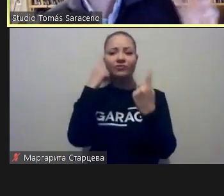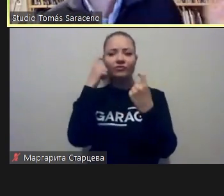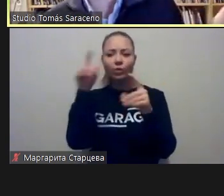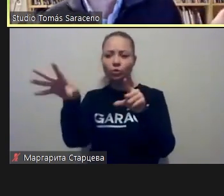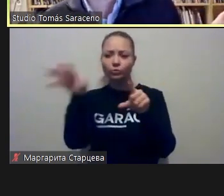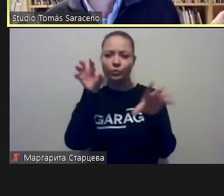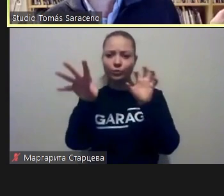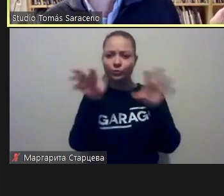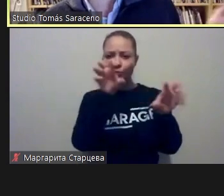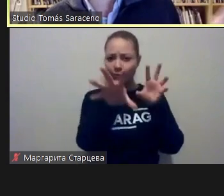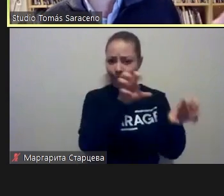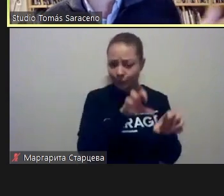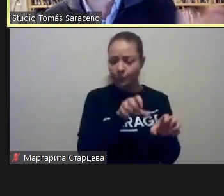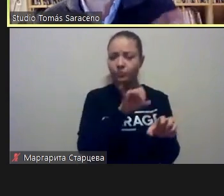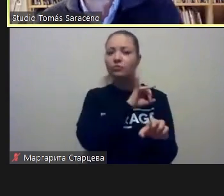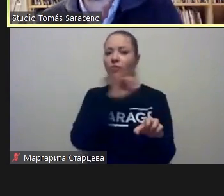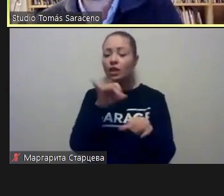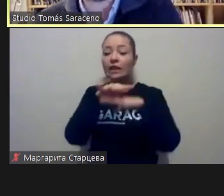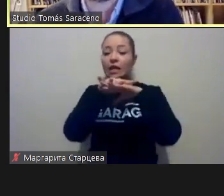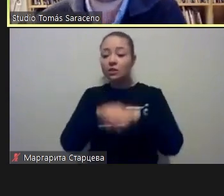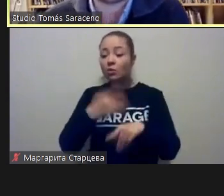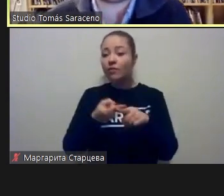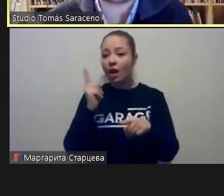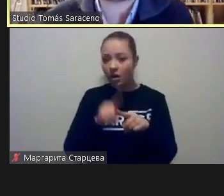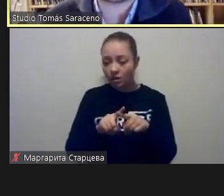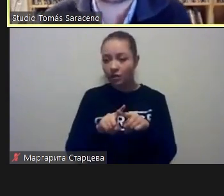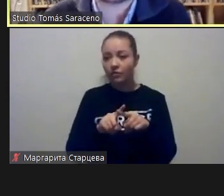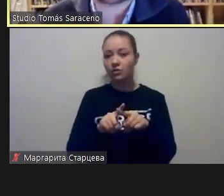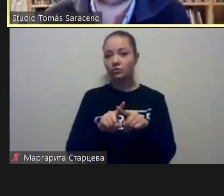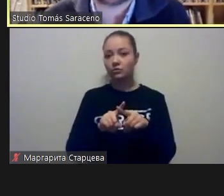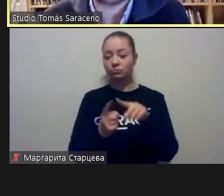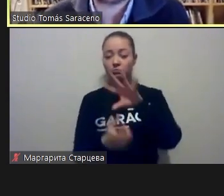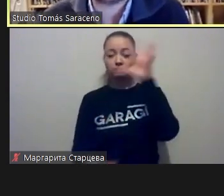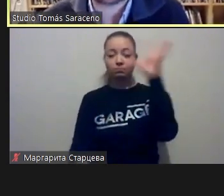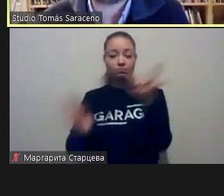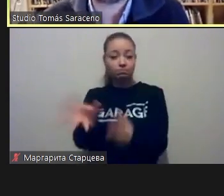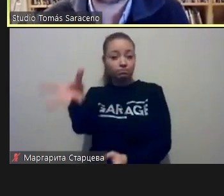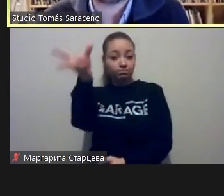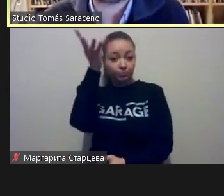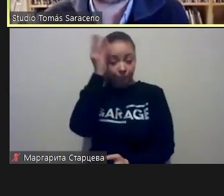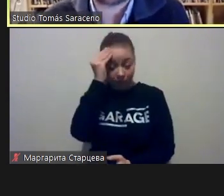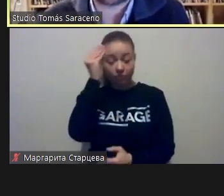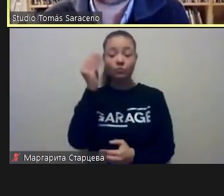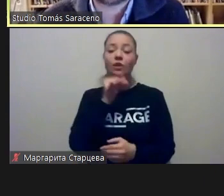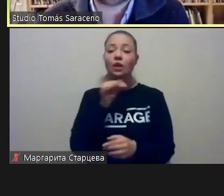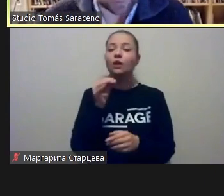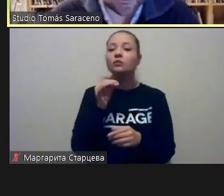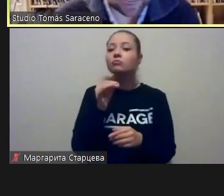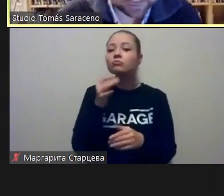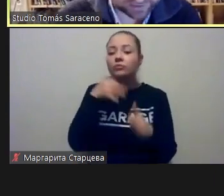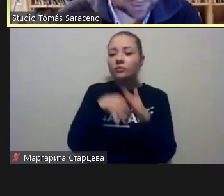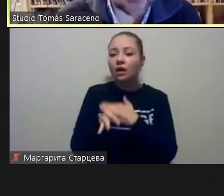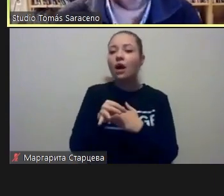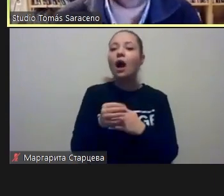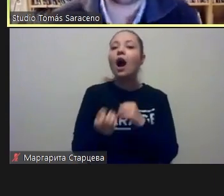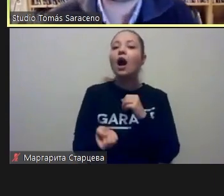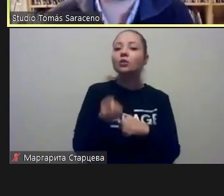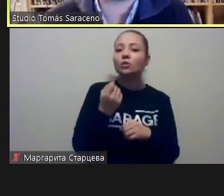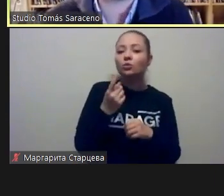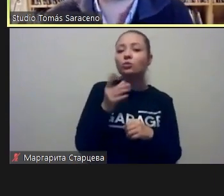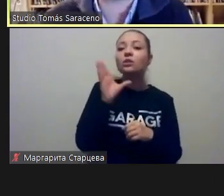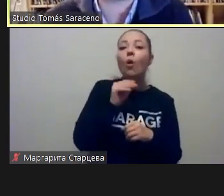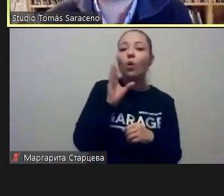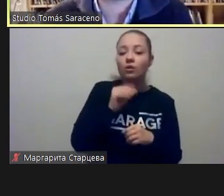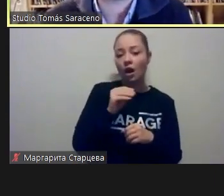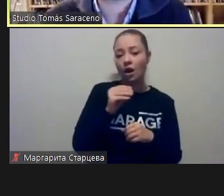to take off from a place to reach another place. This means, let's give it a try. I mean, I'm in Berlin. I want to go to Moscow. There we are,